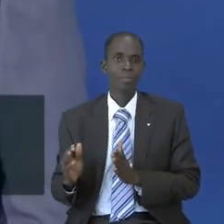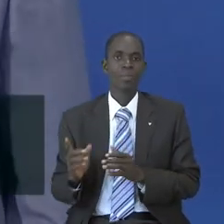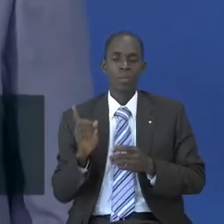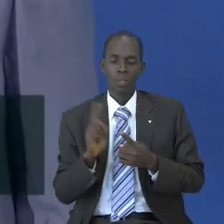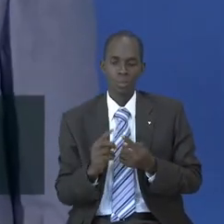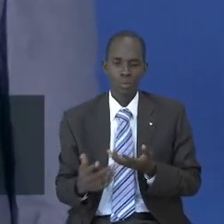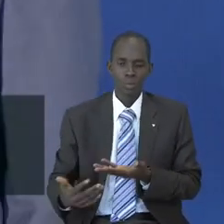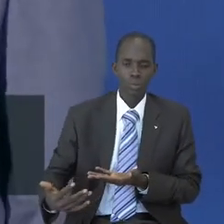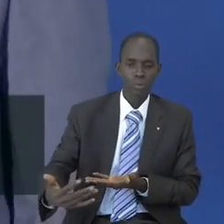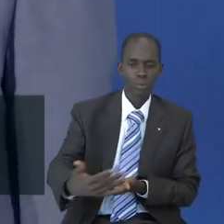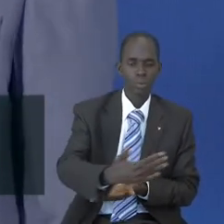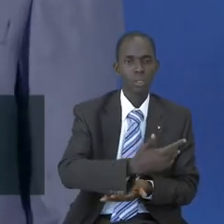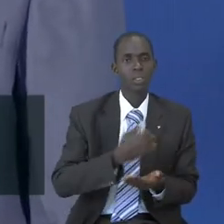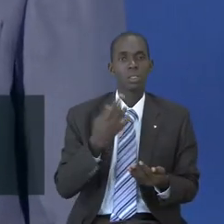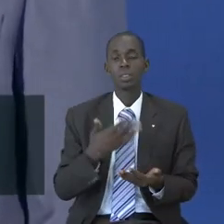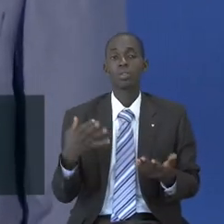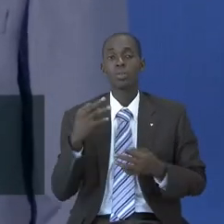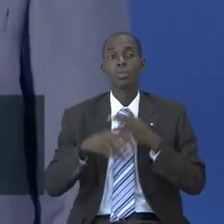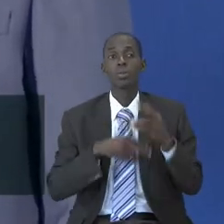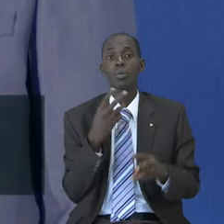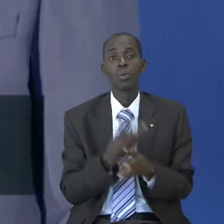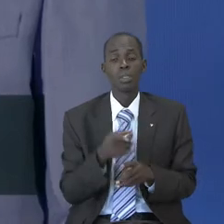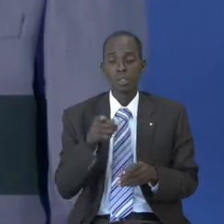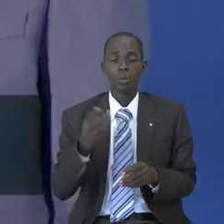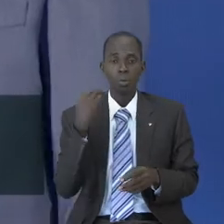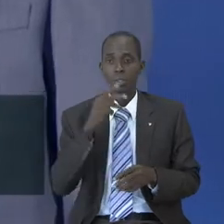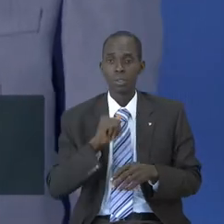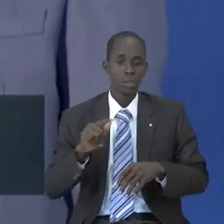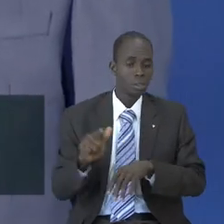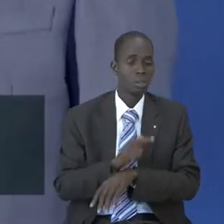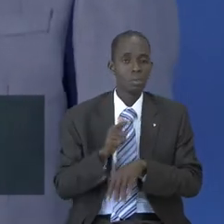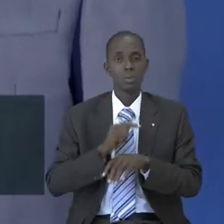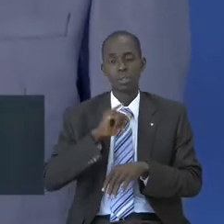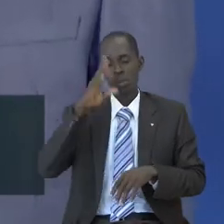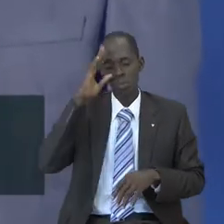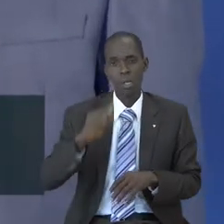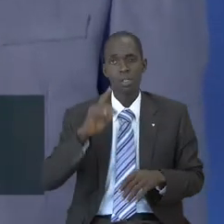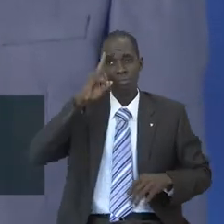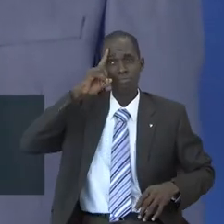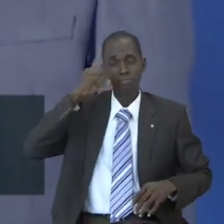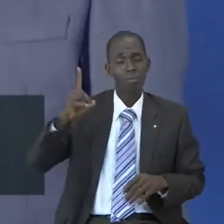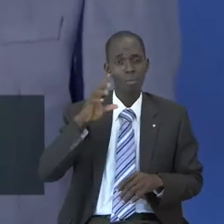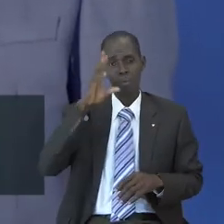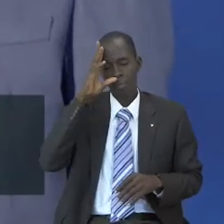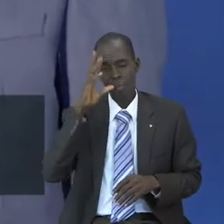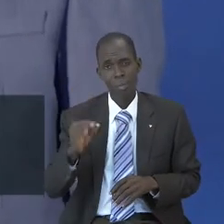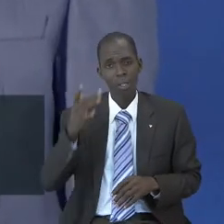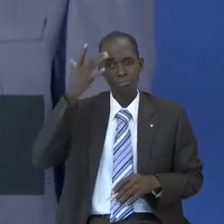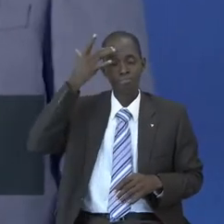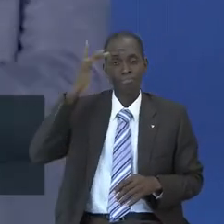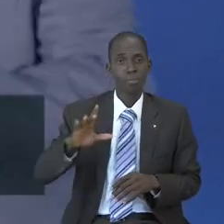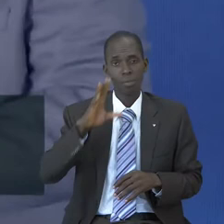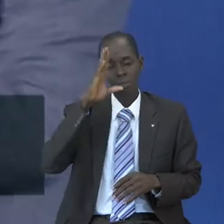the things of the world. This was a laboring man, an intelligent man, and this was a proactive